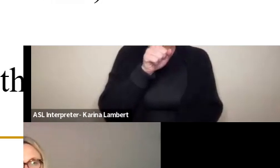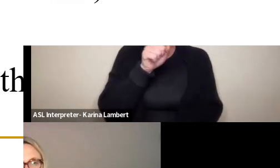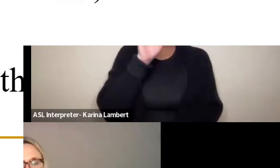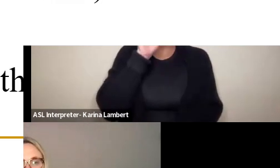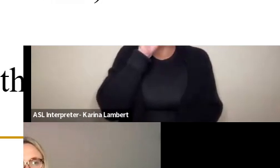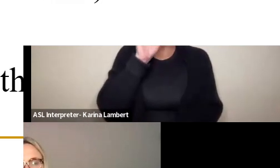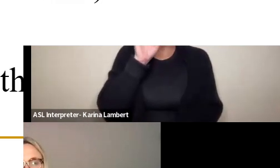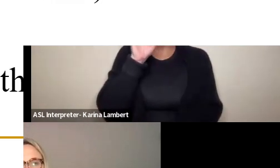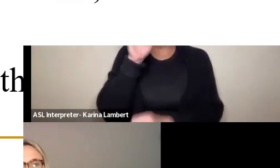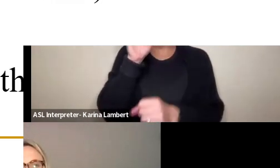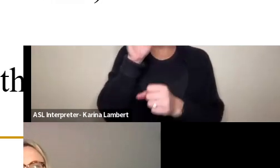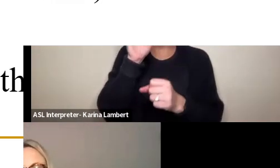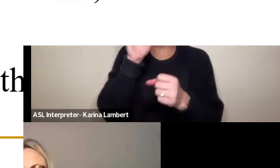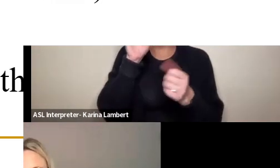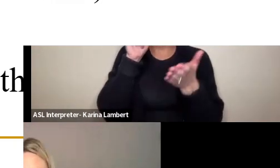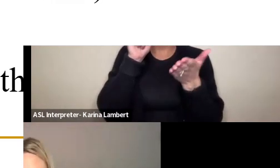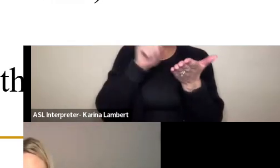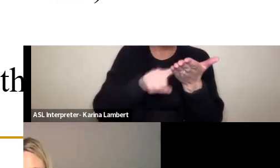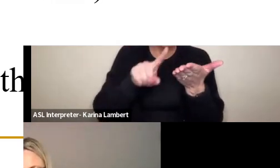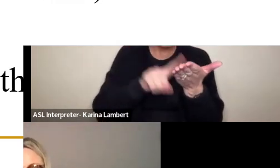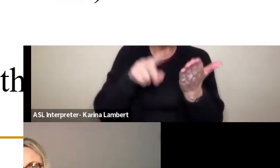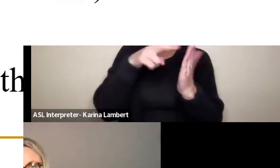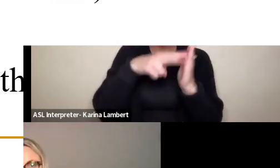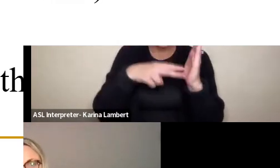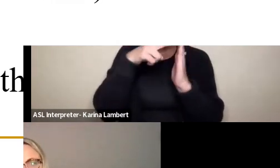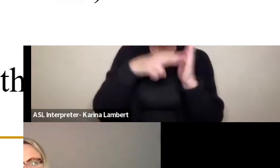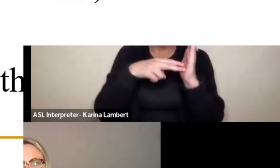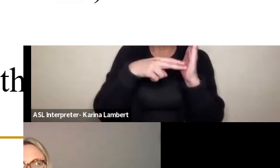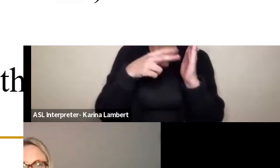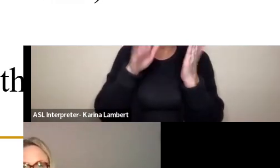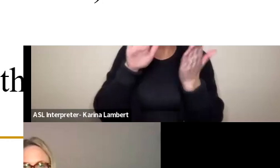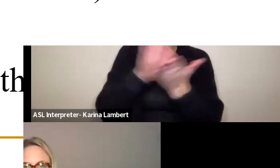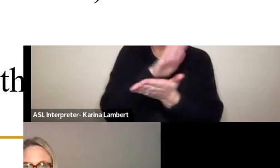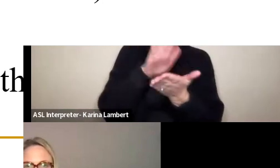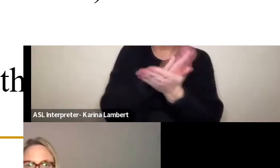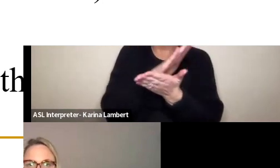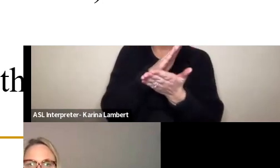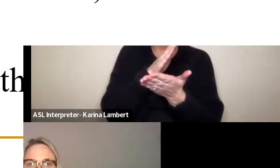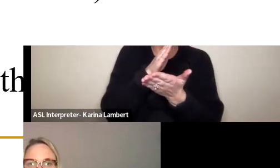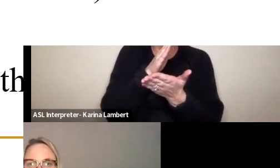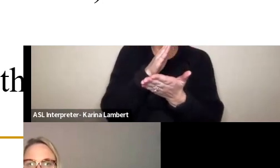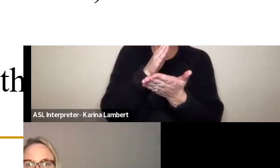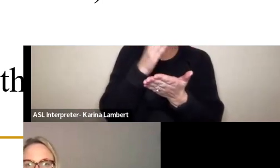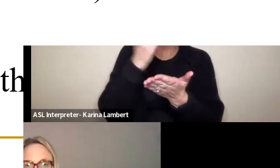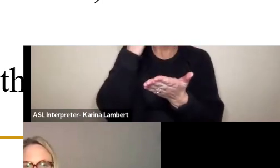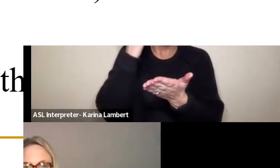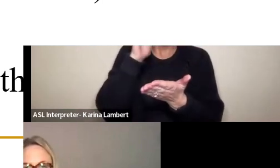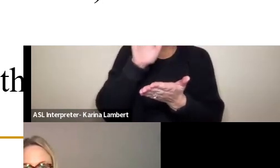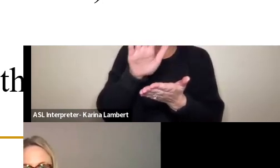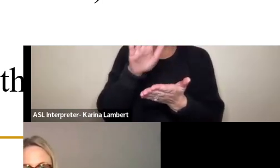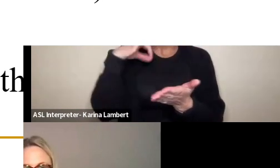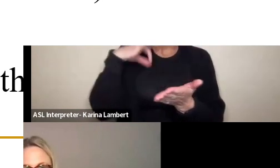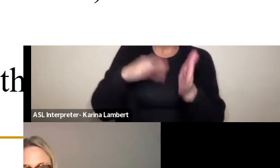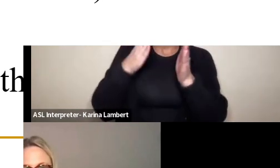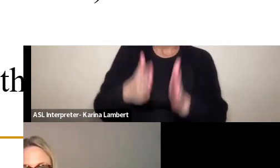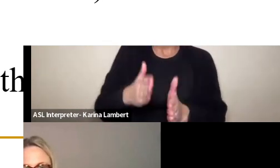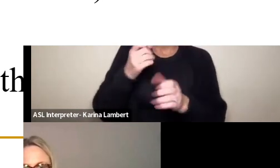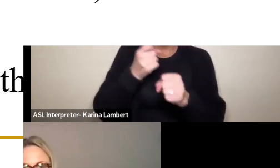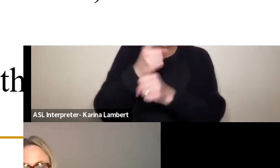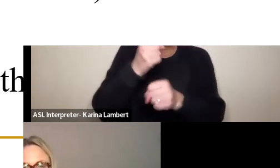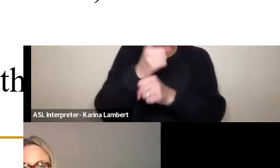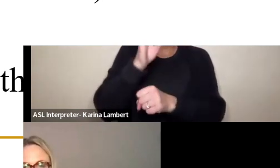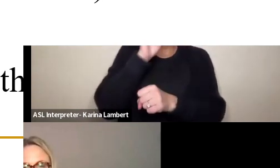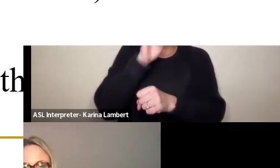revisiting the trust document to ensure that, your loved one every year, they're going to grow, they're going to